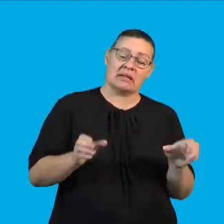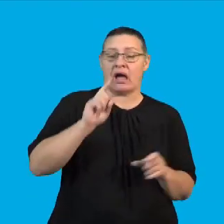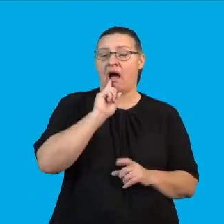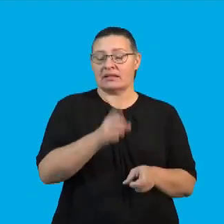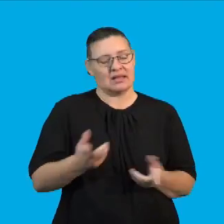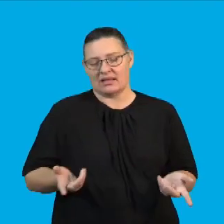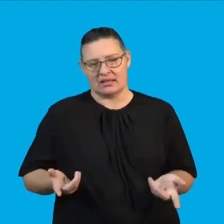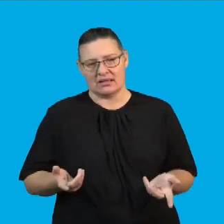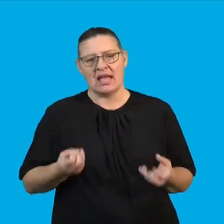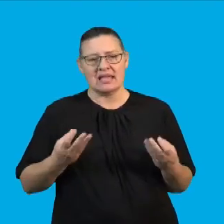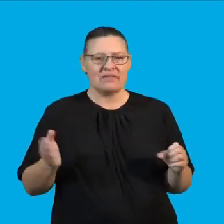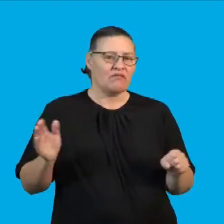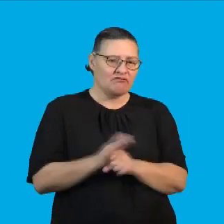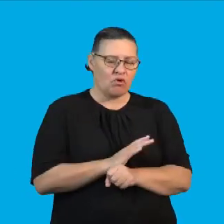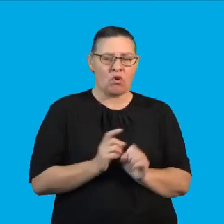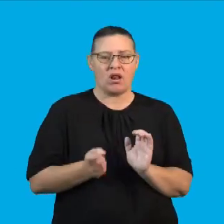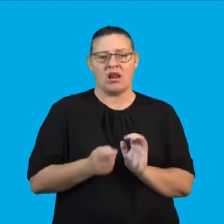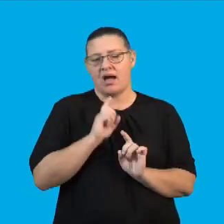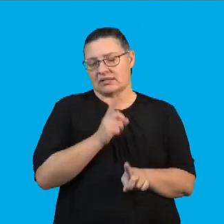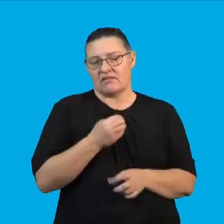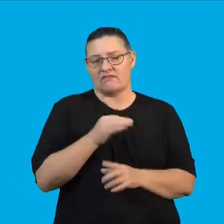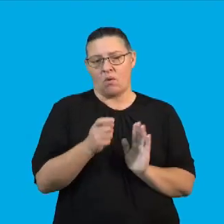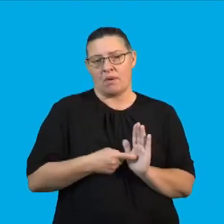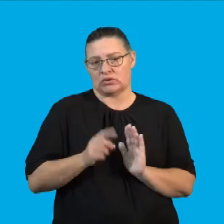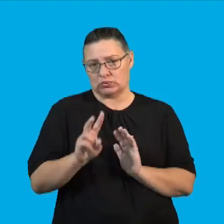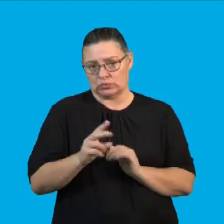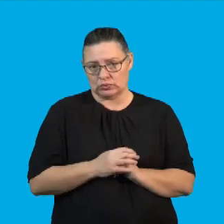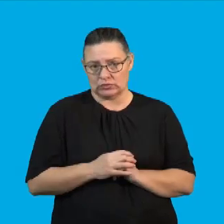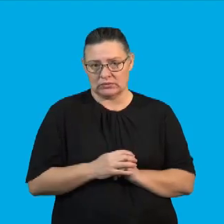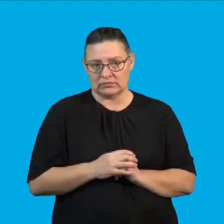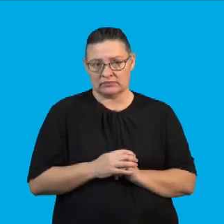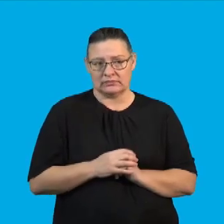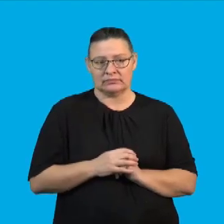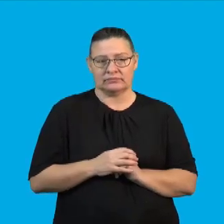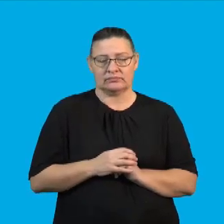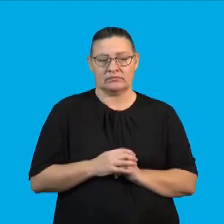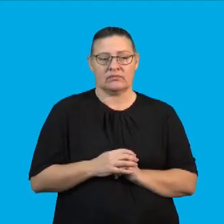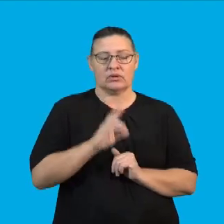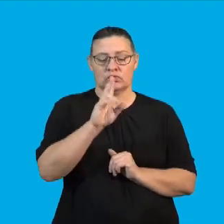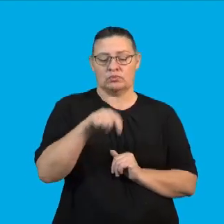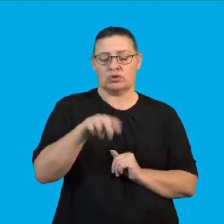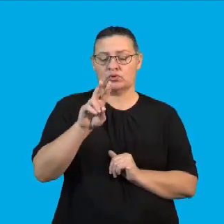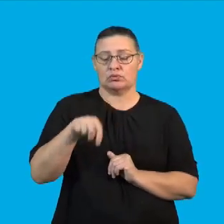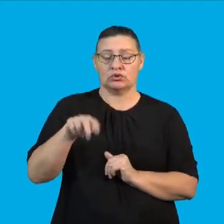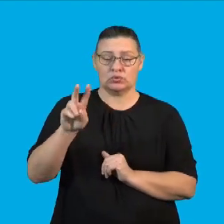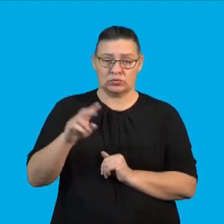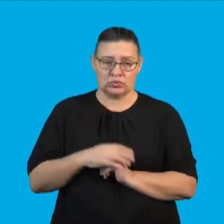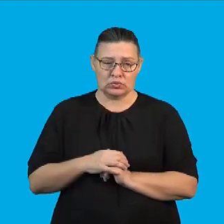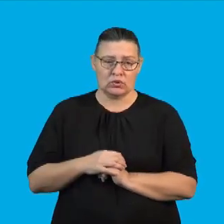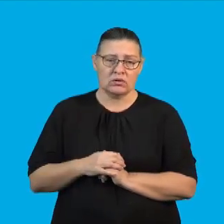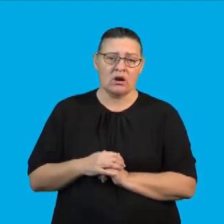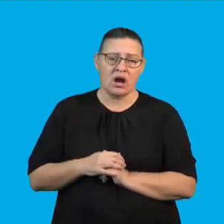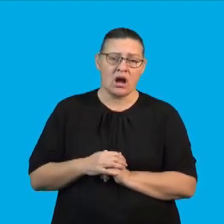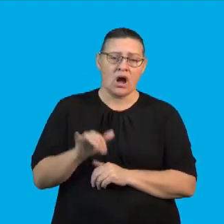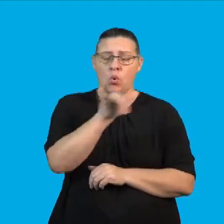doesn't mean that you must split your answer. Give the full answer for your 2 marks. Question